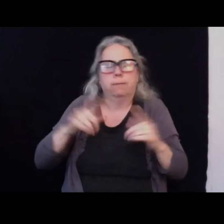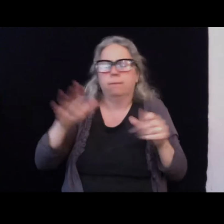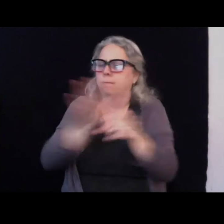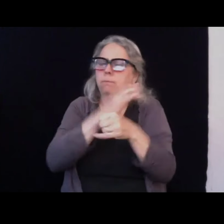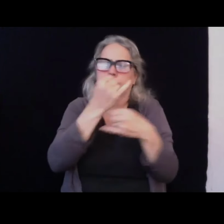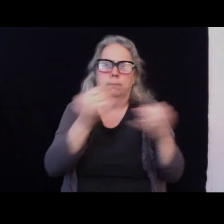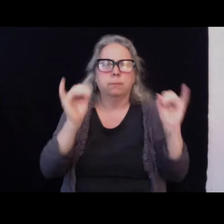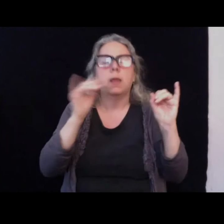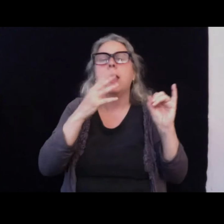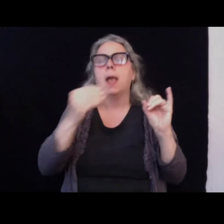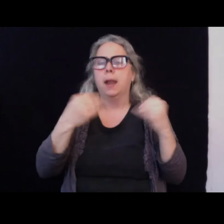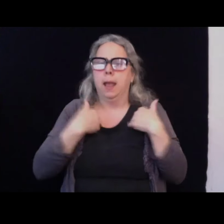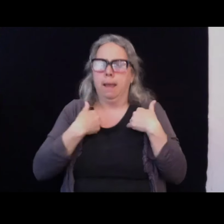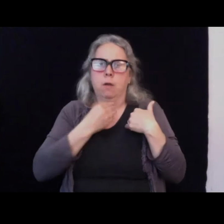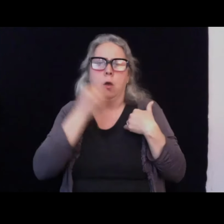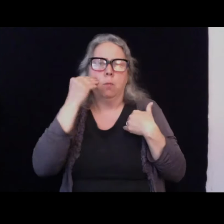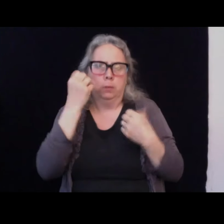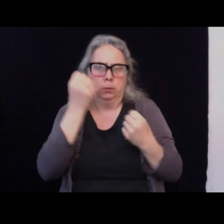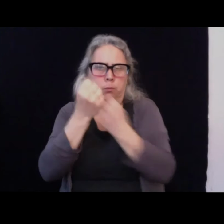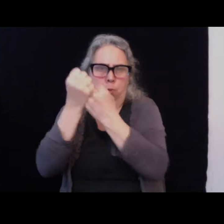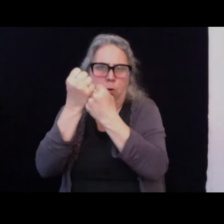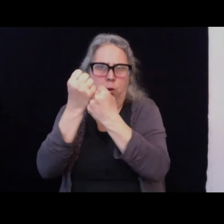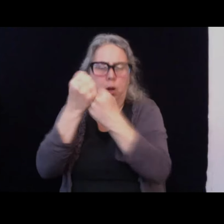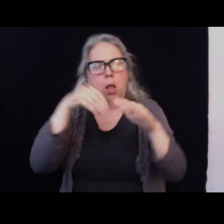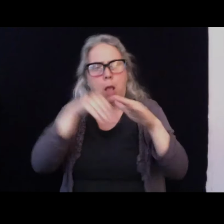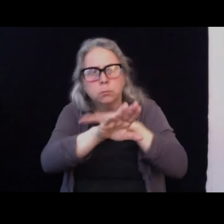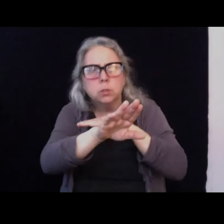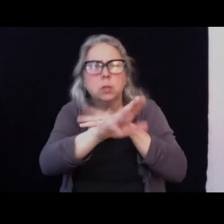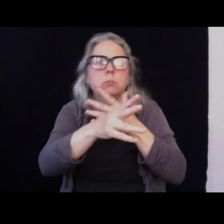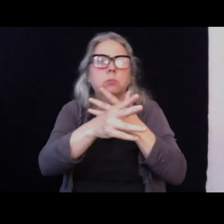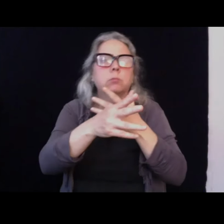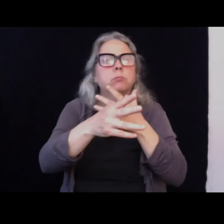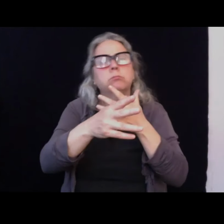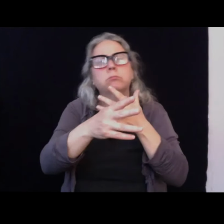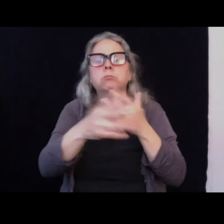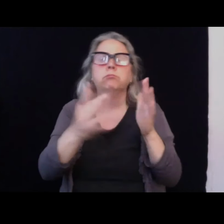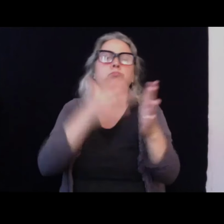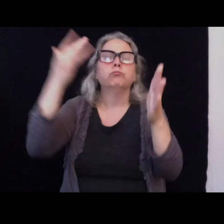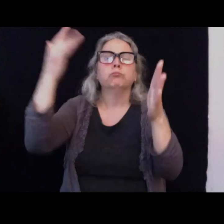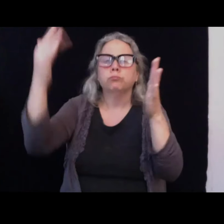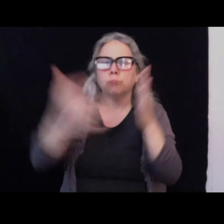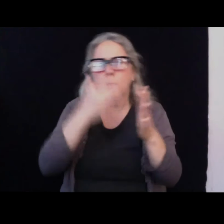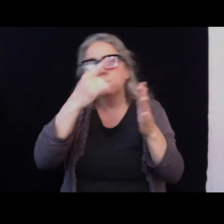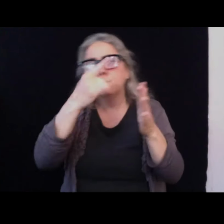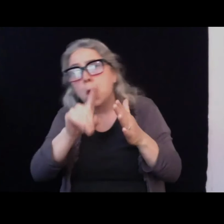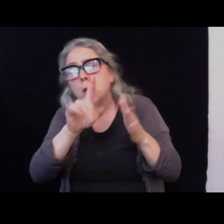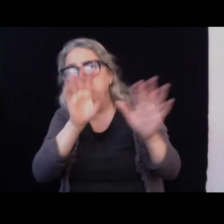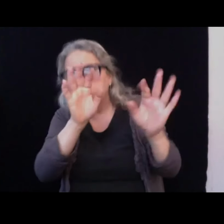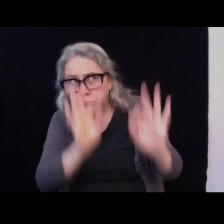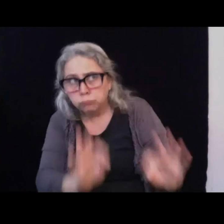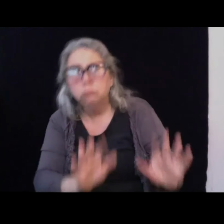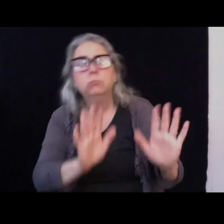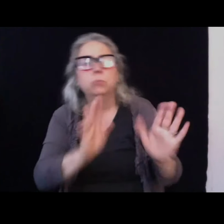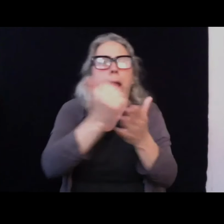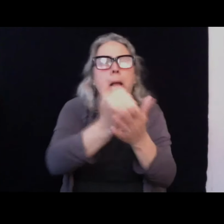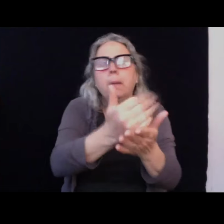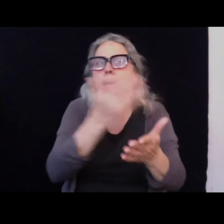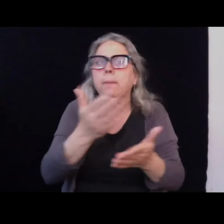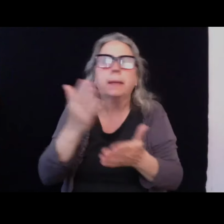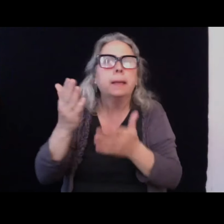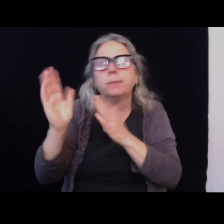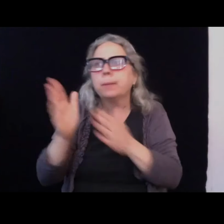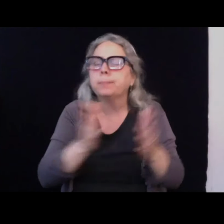and hourly home support comes in, periodically to check in or help, prep meals